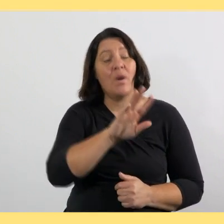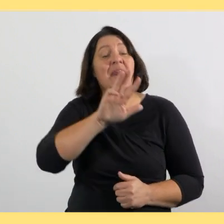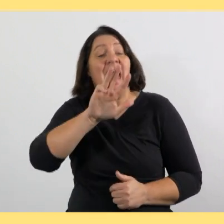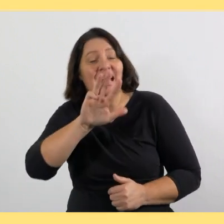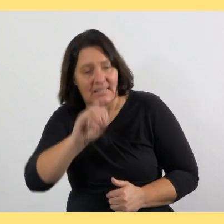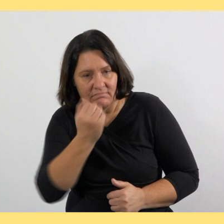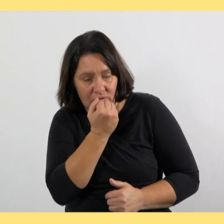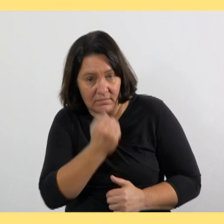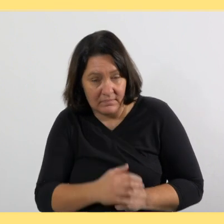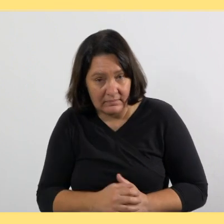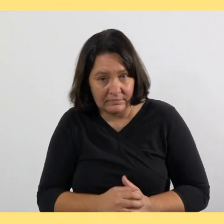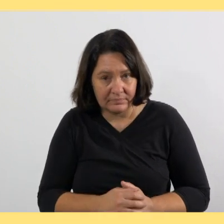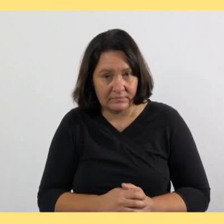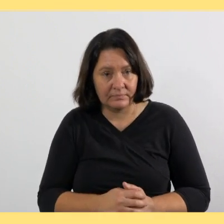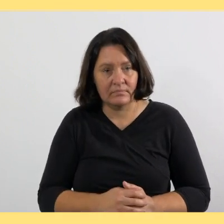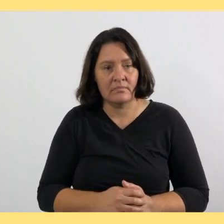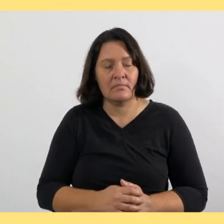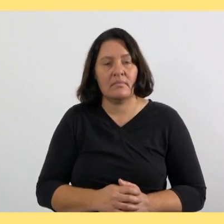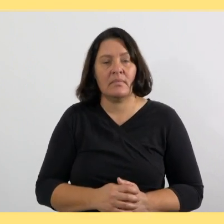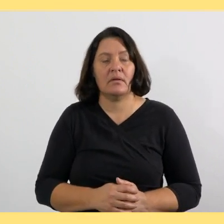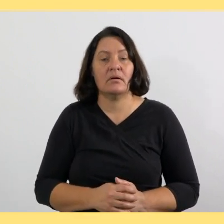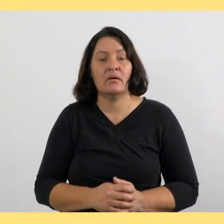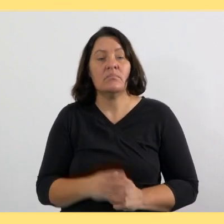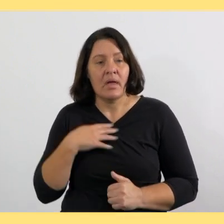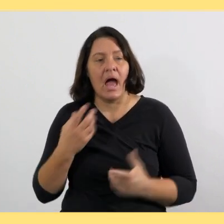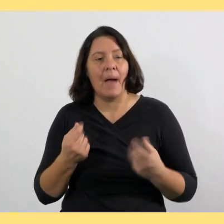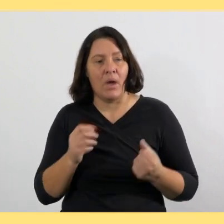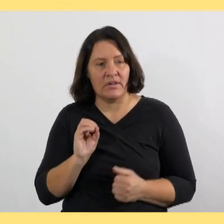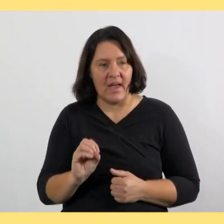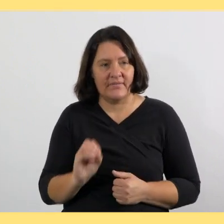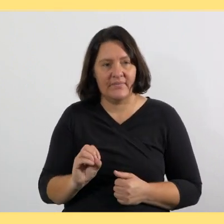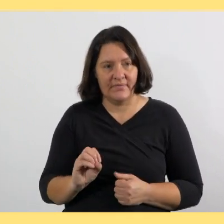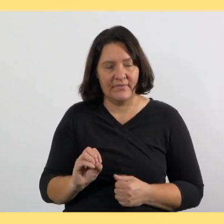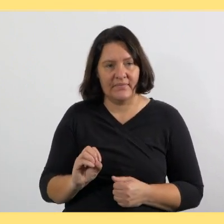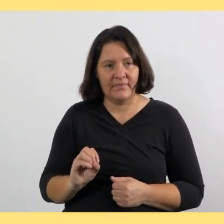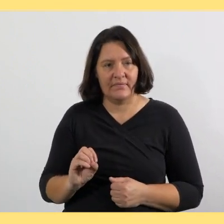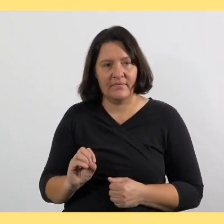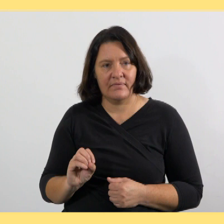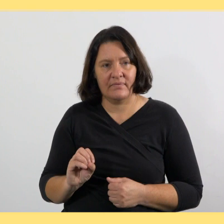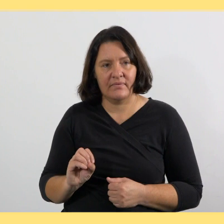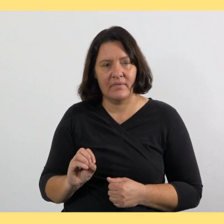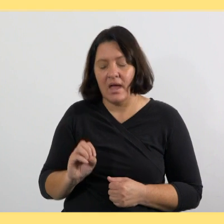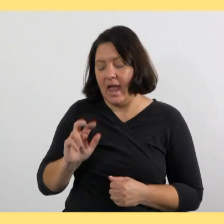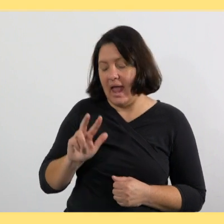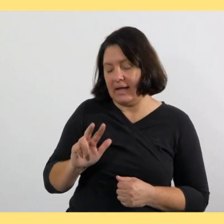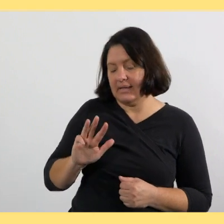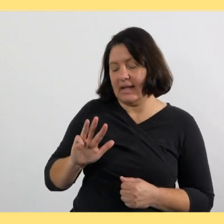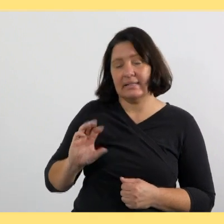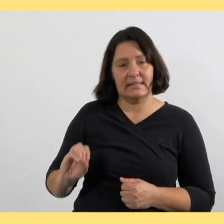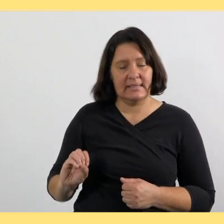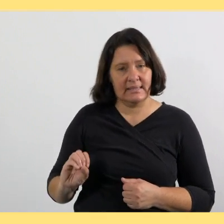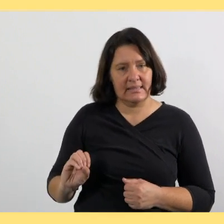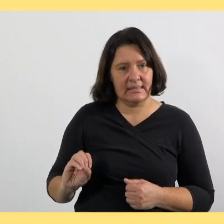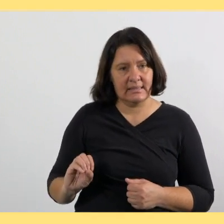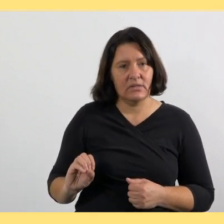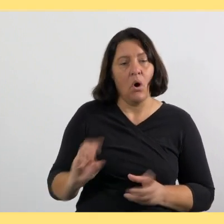1,490. 1,490. I have an amount on the credit side, as you can see here. And the amount on the